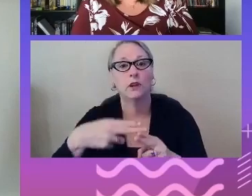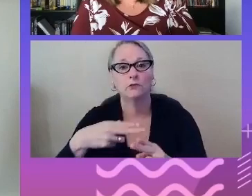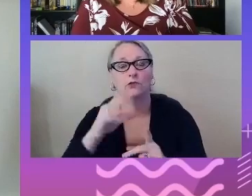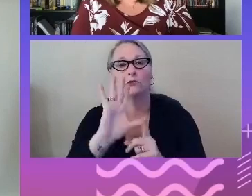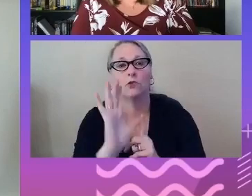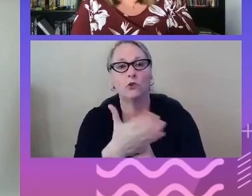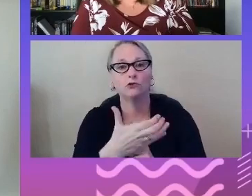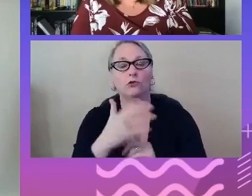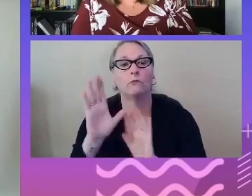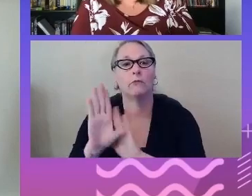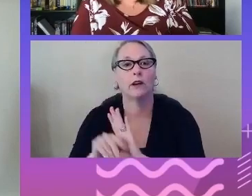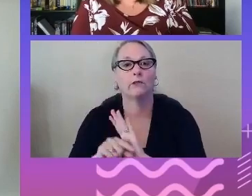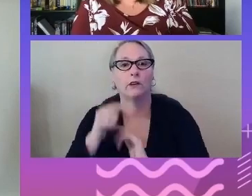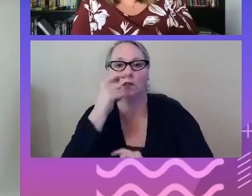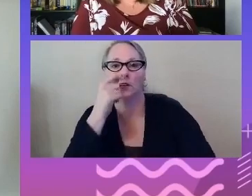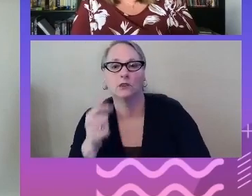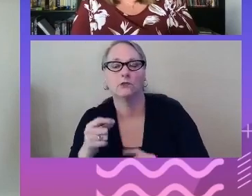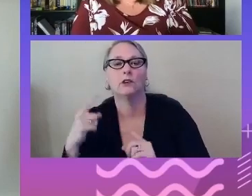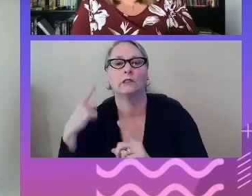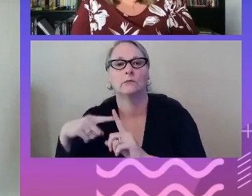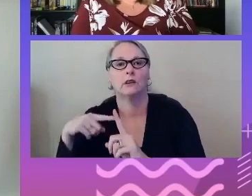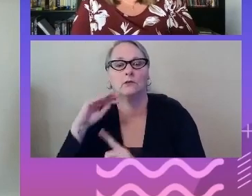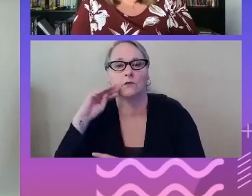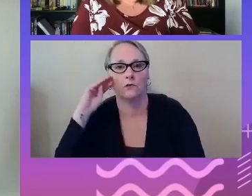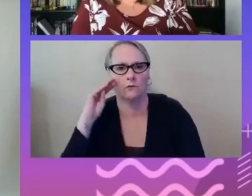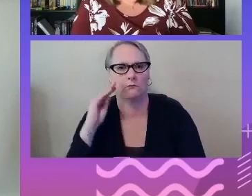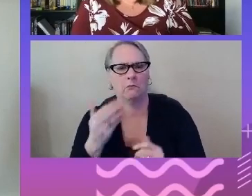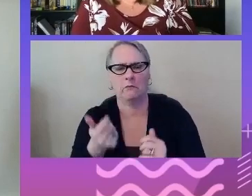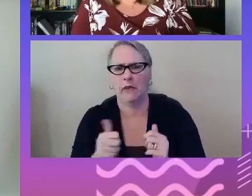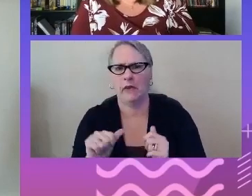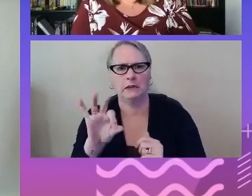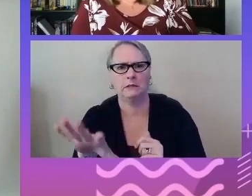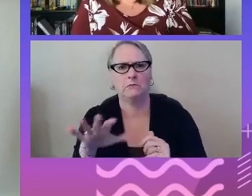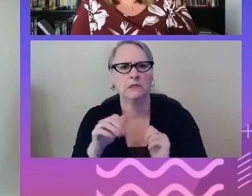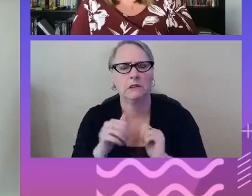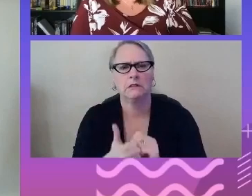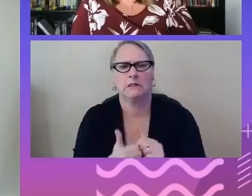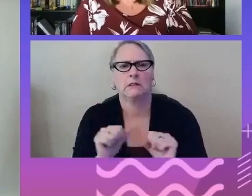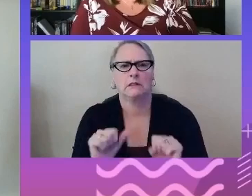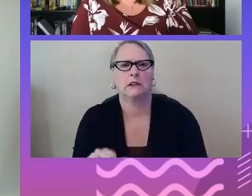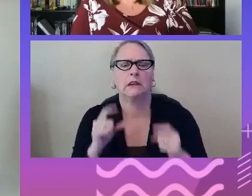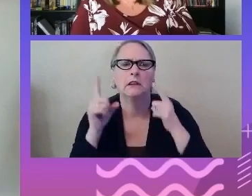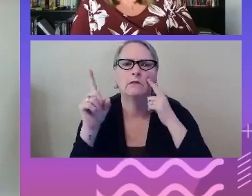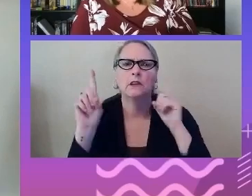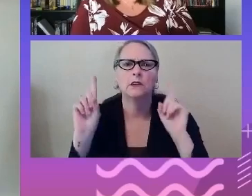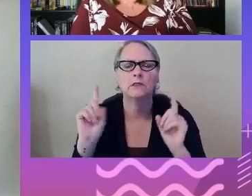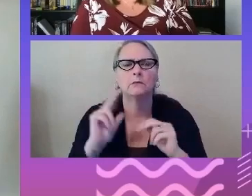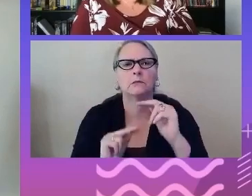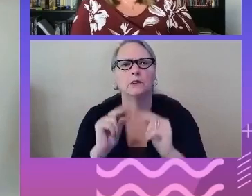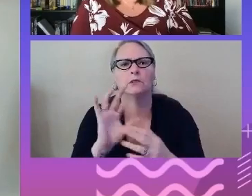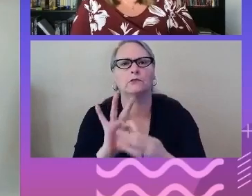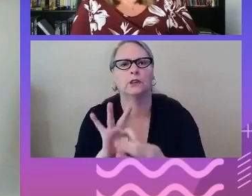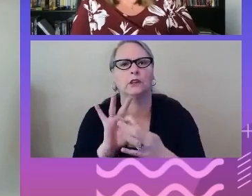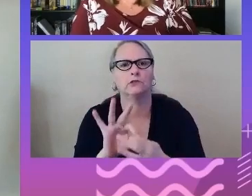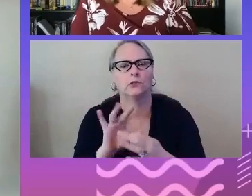background, interest, and home. Do you have any tips for how we can effectively build relationships to do this